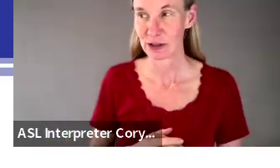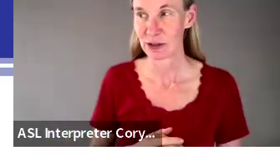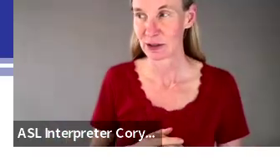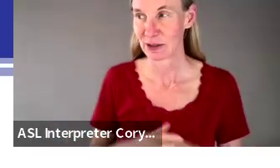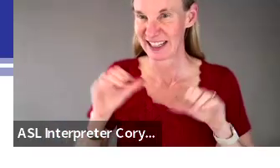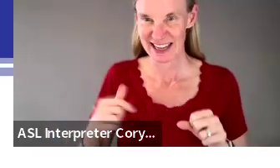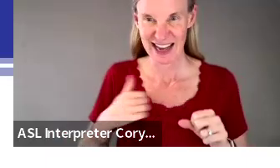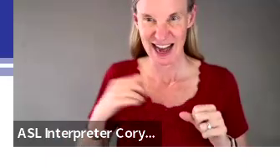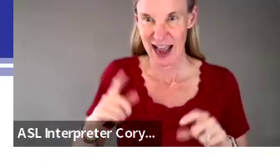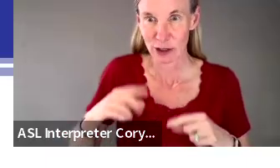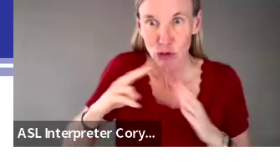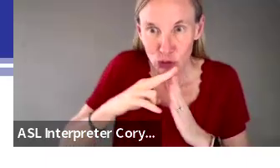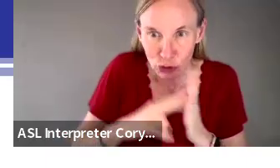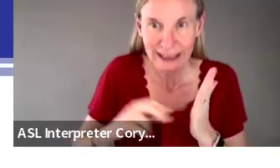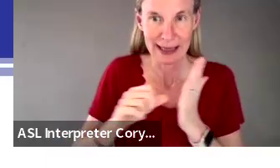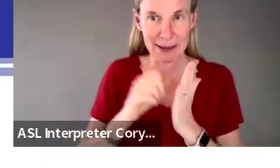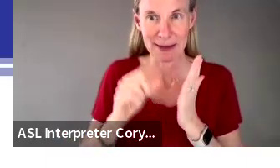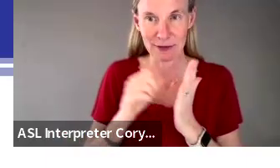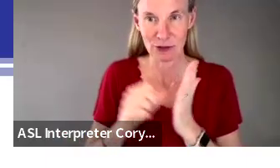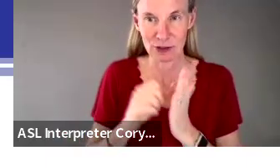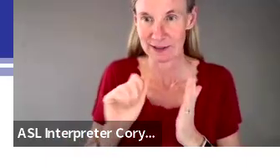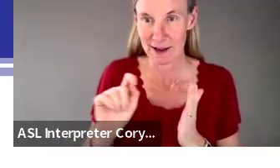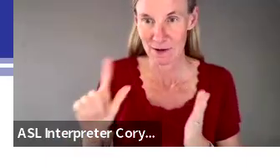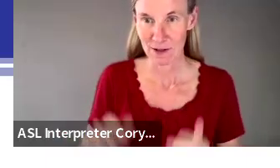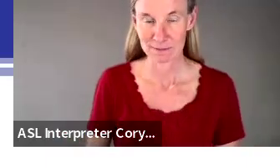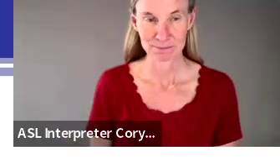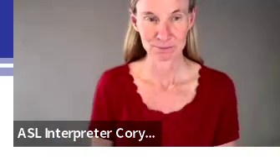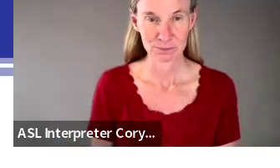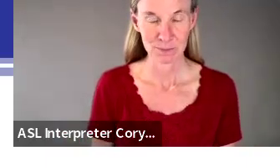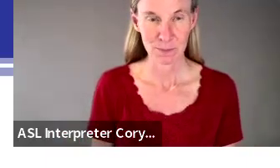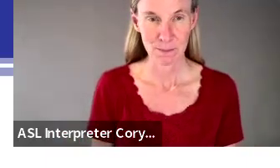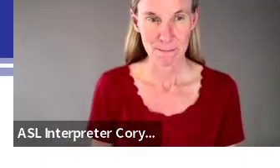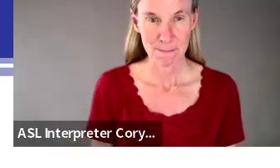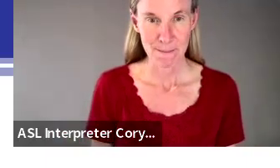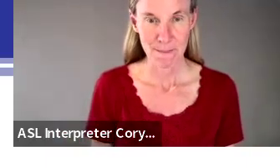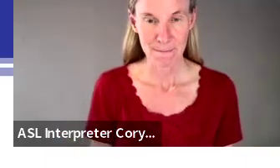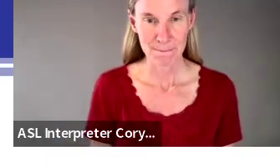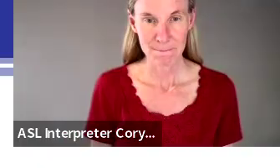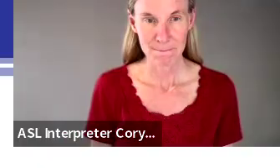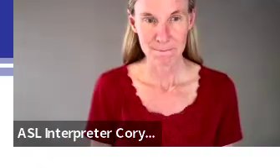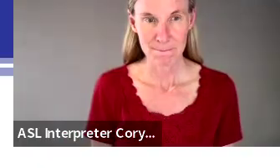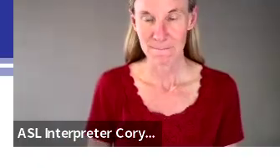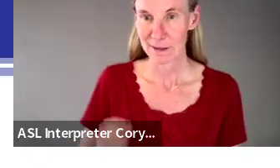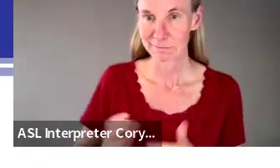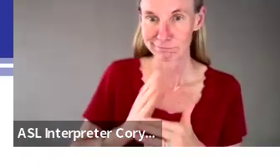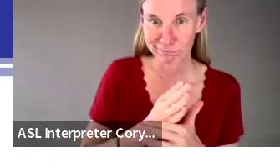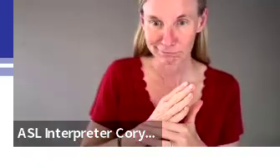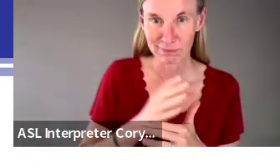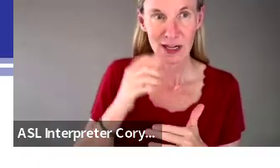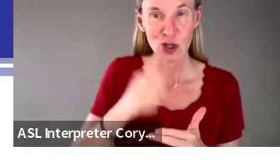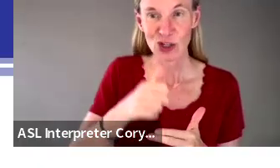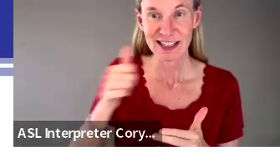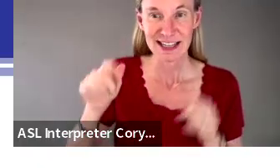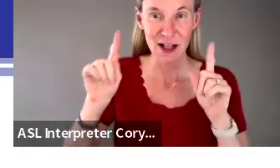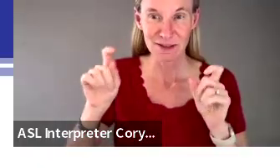can I even read the page? Is it accessible that way? If I may interject here, just a note, if you are a tester and